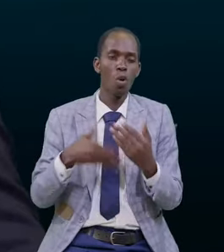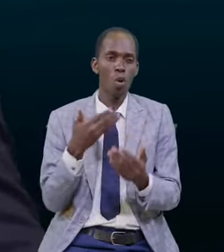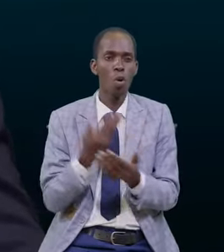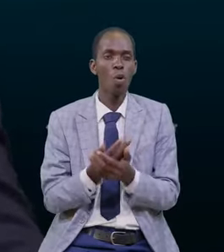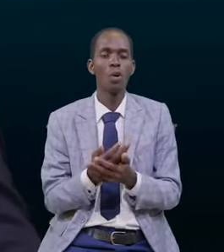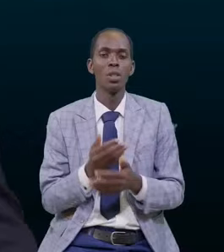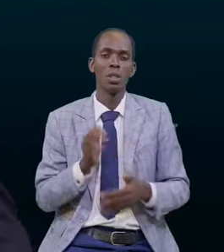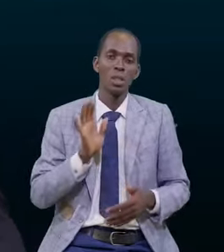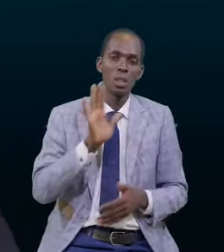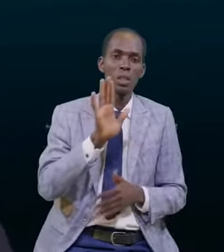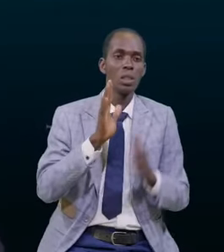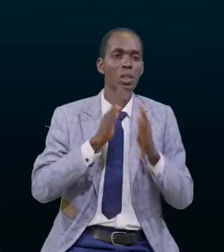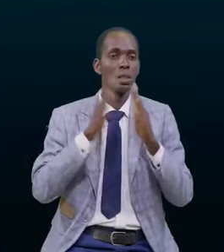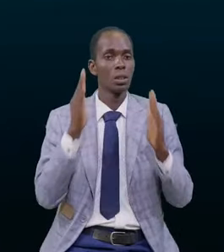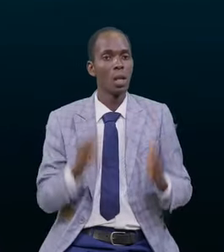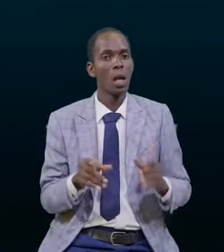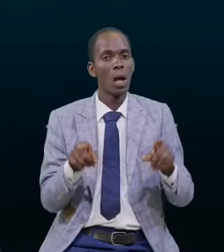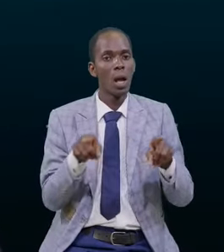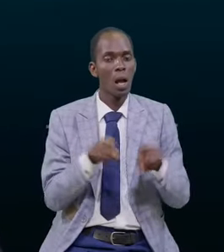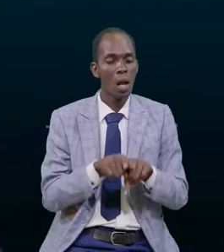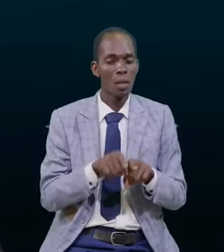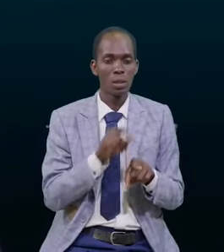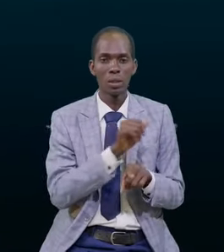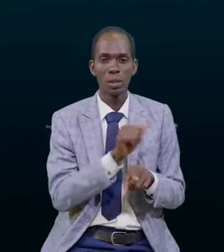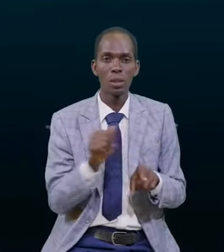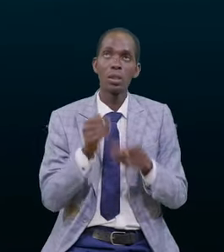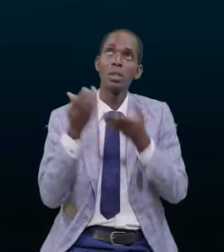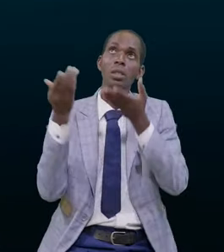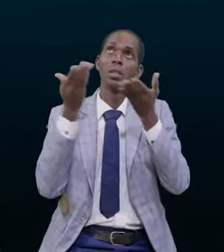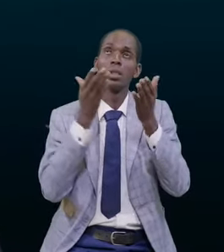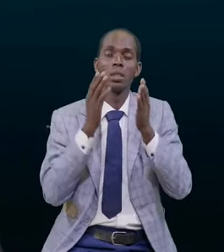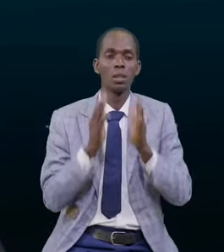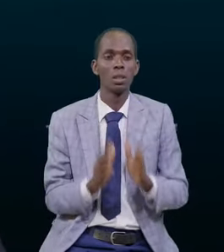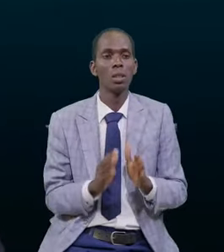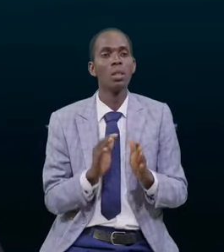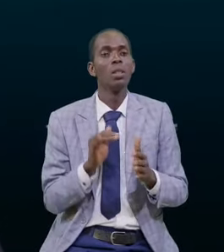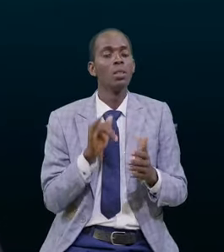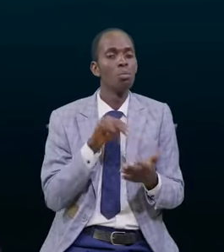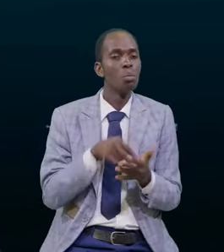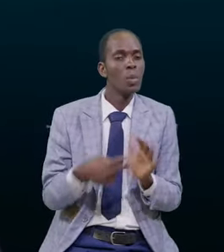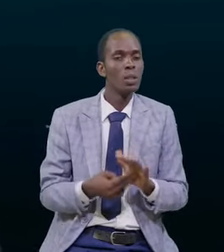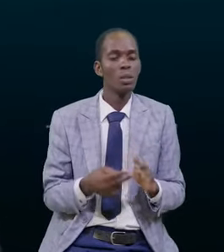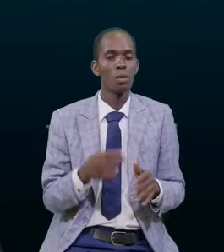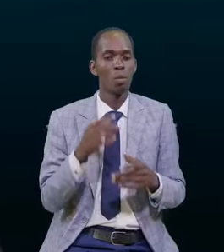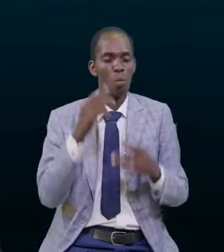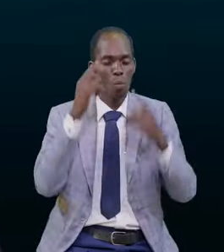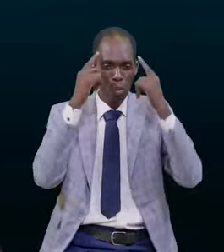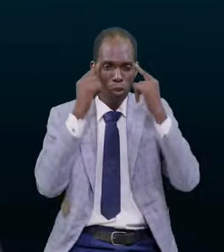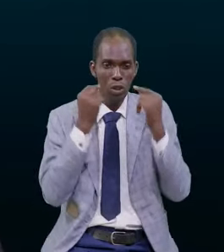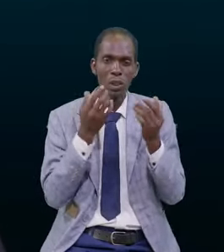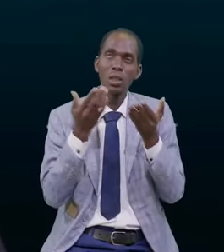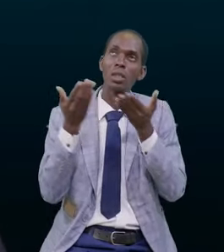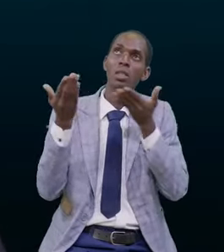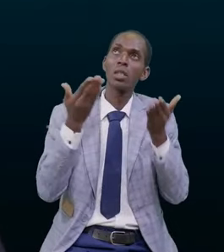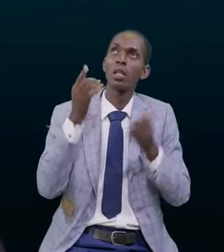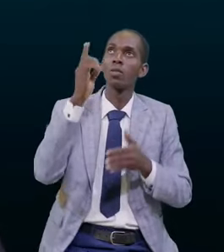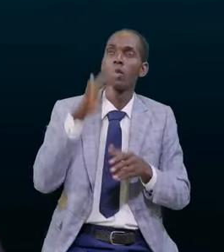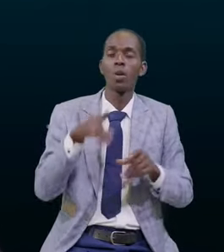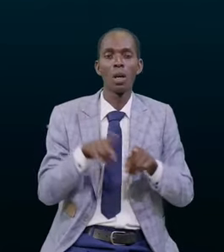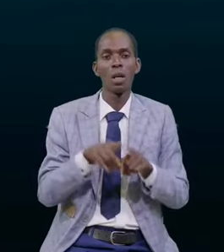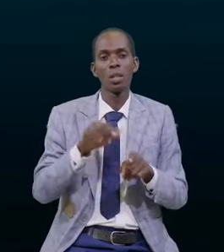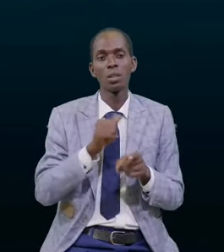a servant that qualifies the faithfulness of Moses as a servant for a testimony of those things which were to be